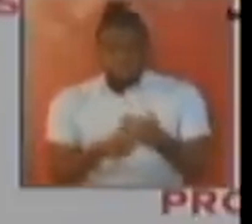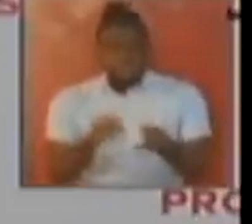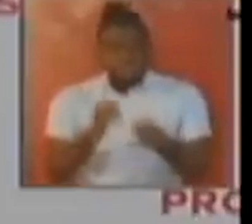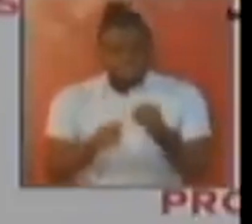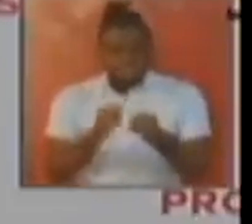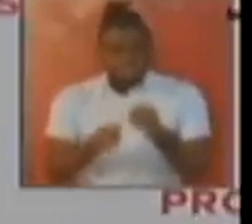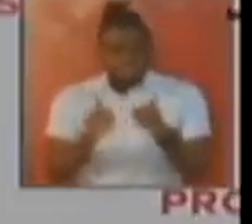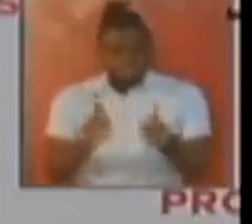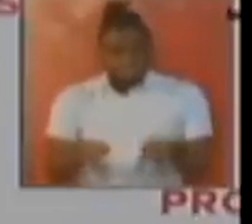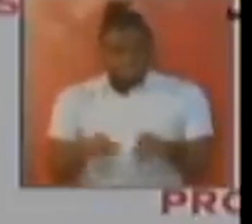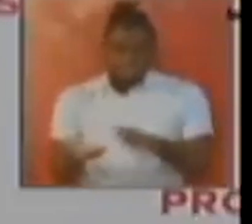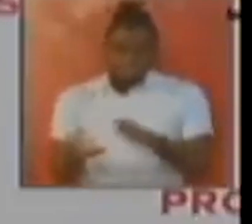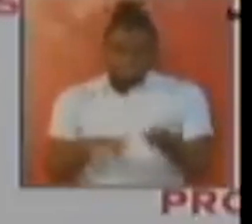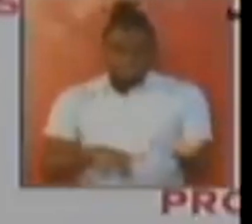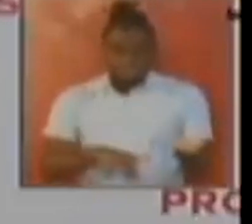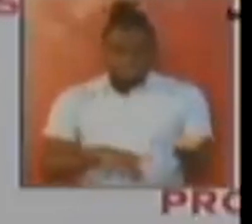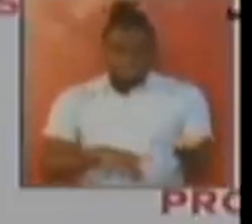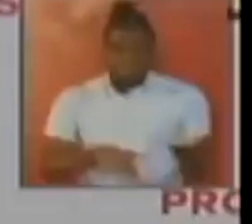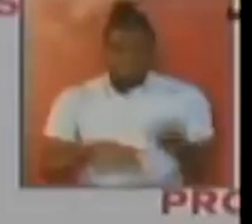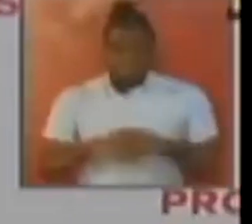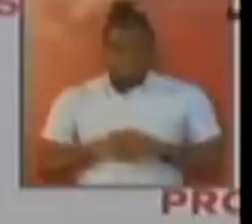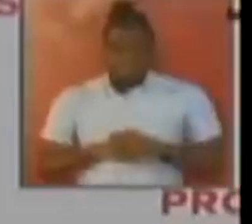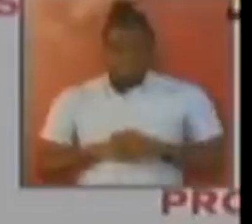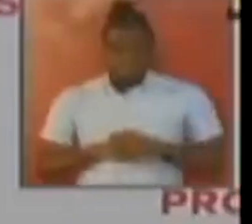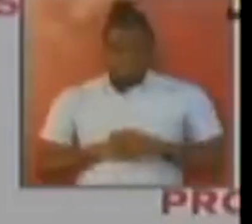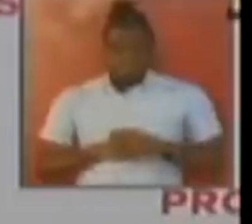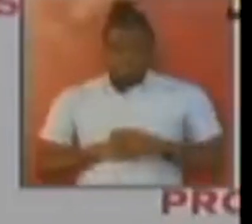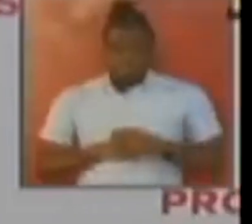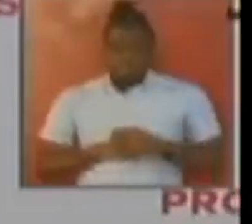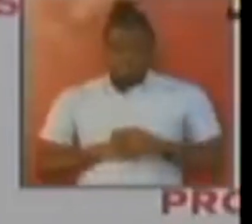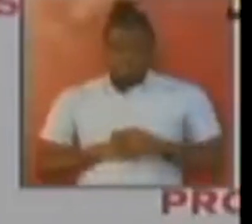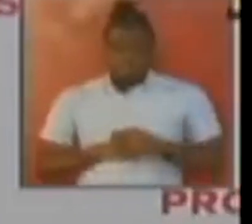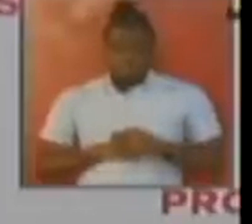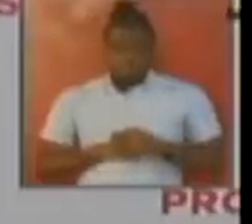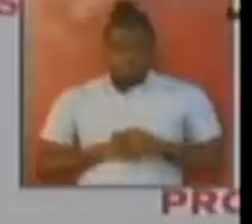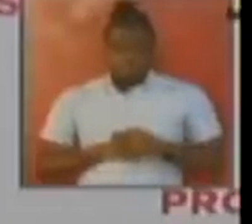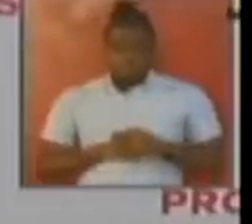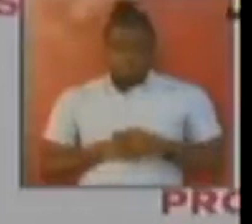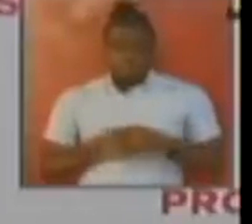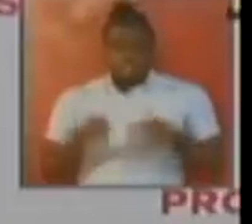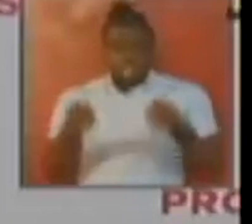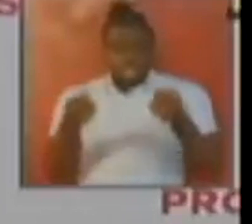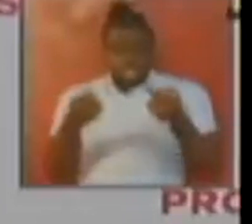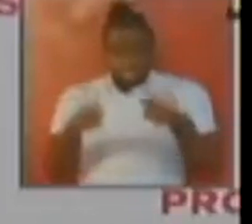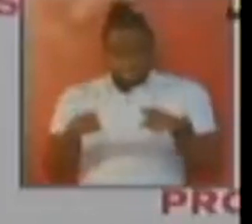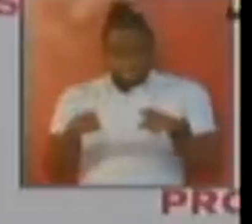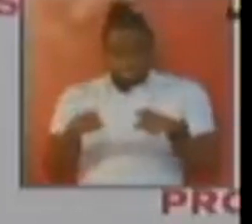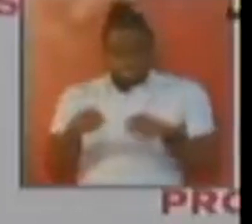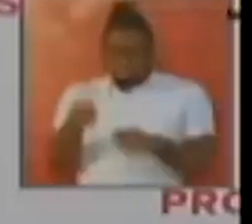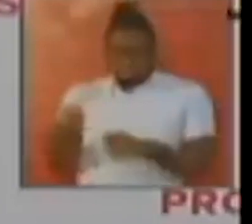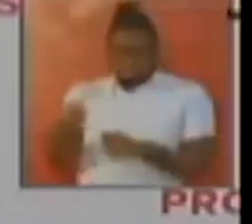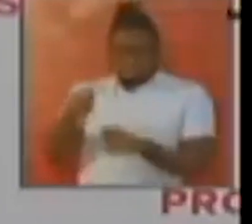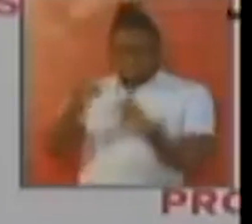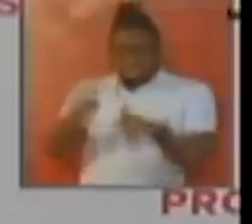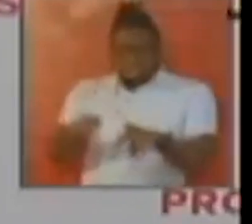reported between the last media conference and this morning, occurred in a person who was under 25 years of